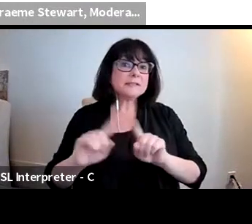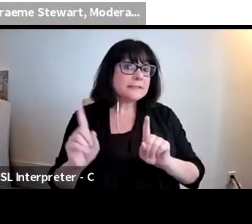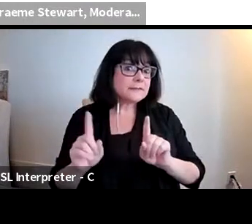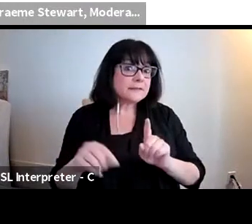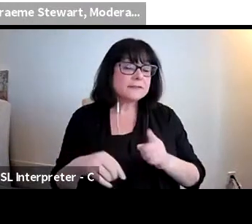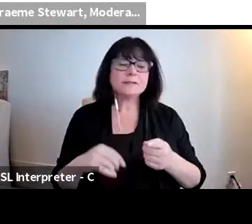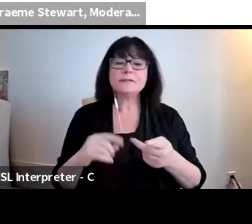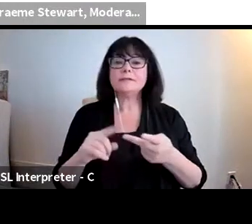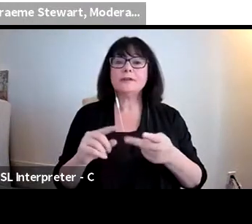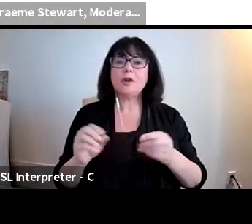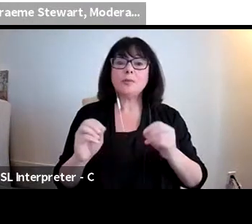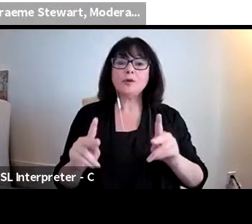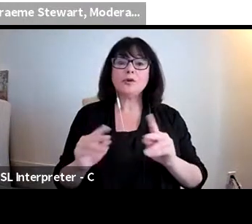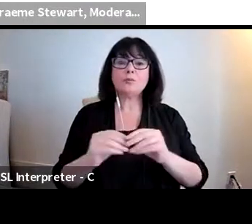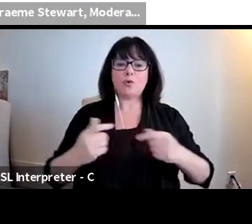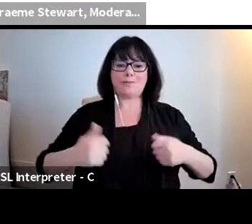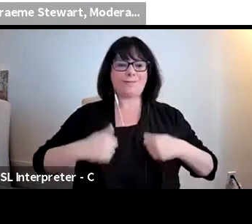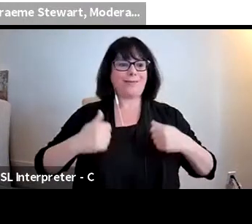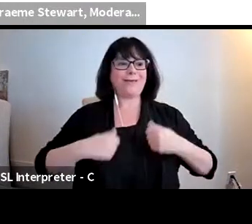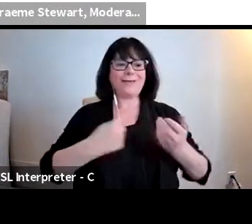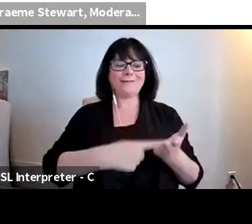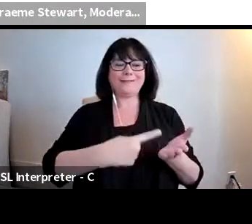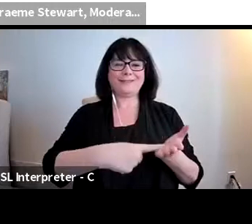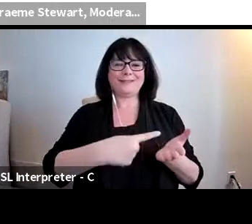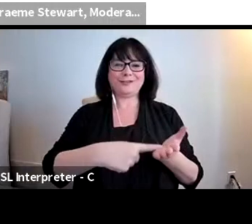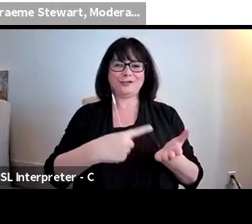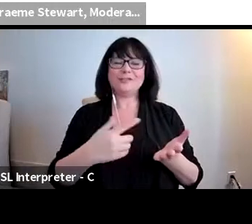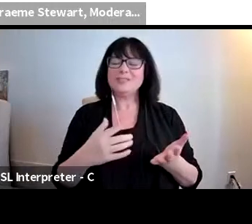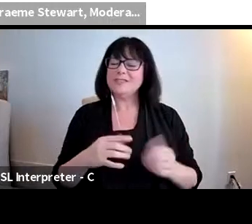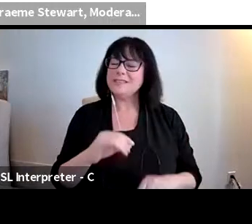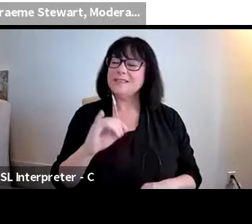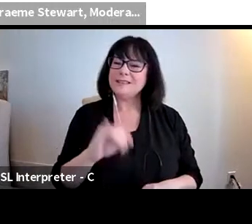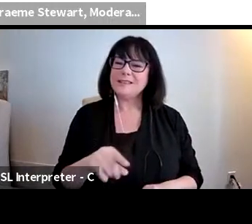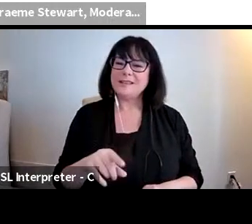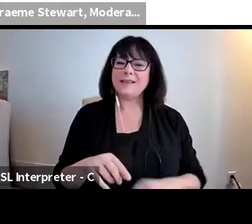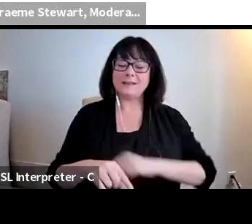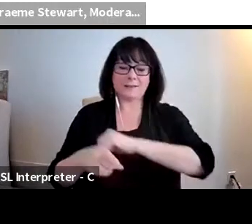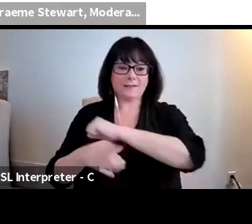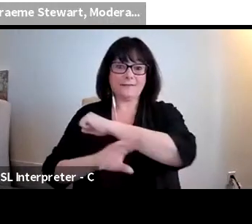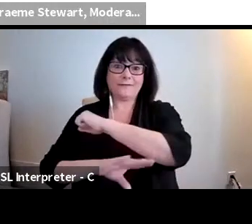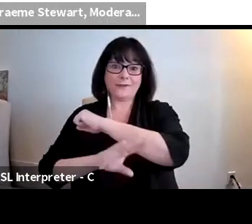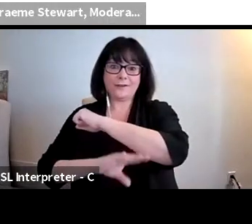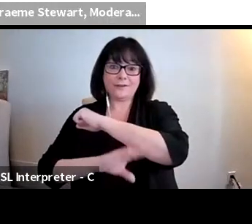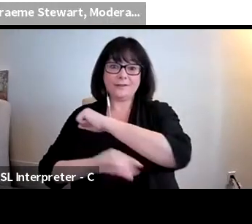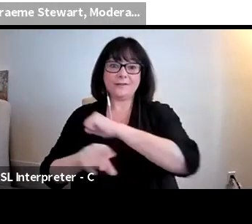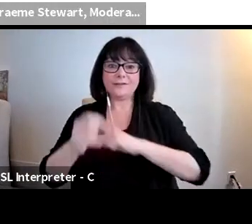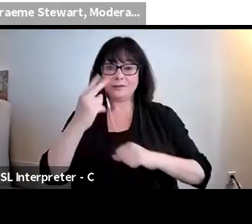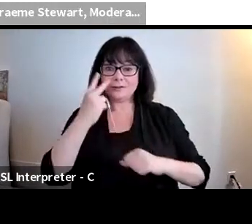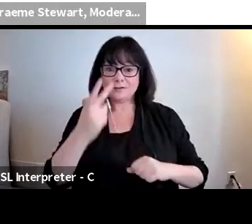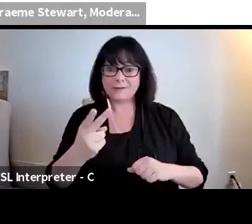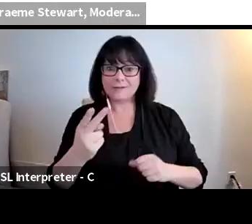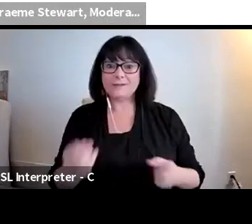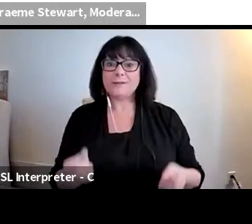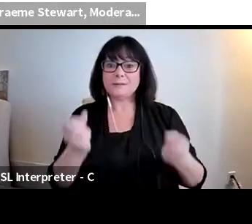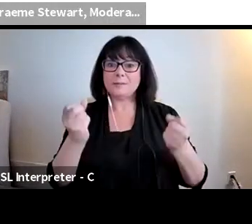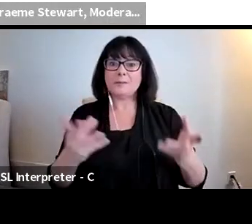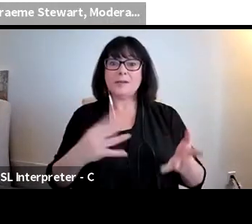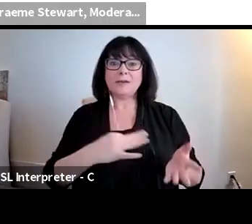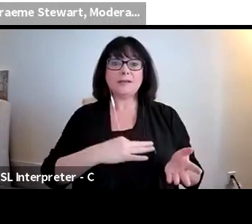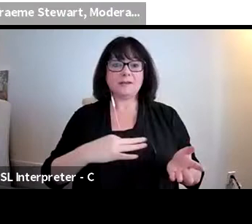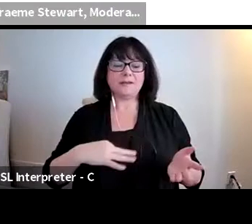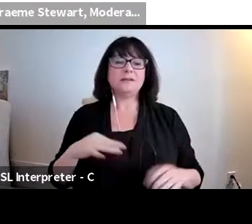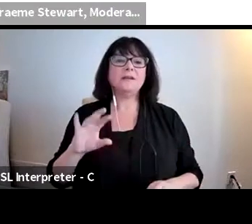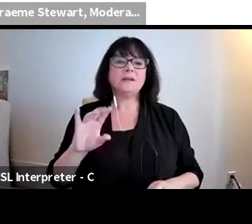so I think that what you will see in September is that you have faculty members who in many cases have poured a